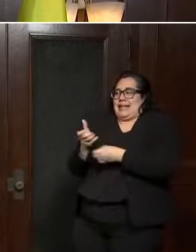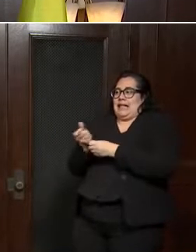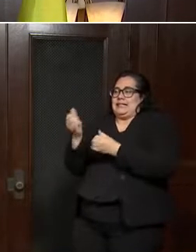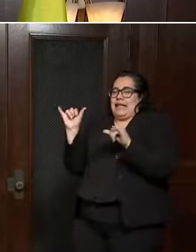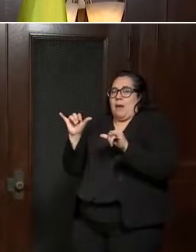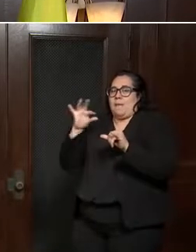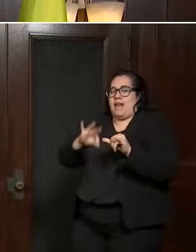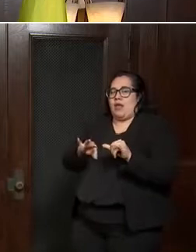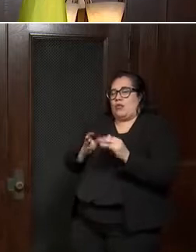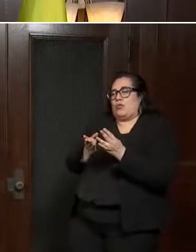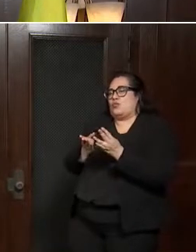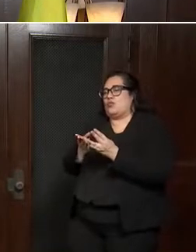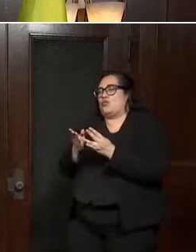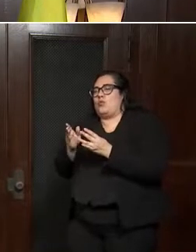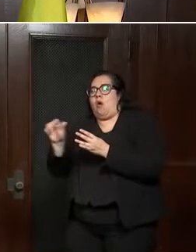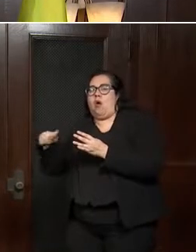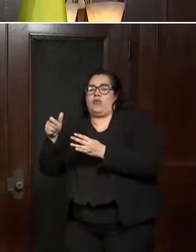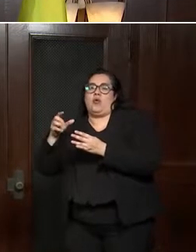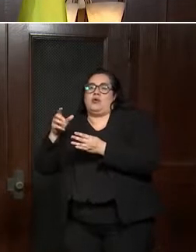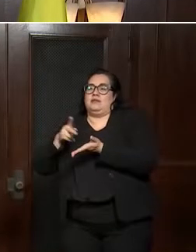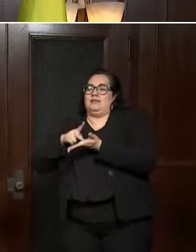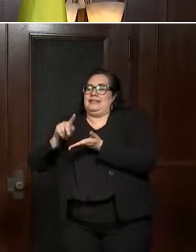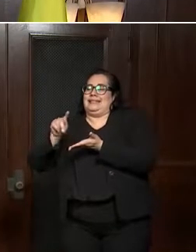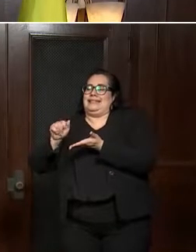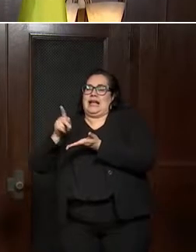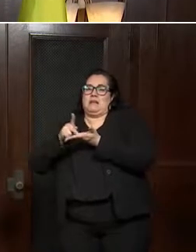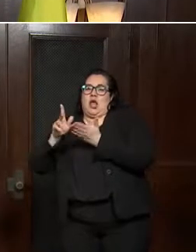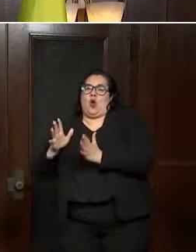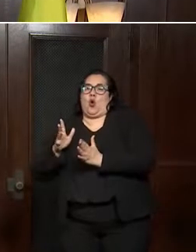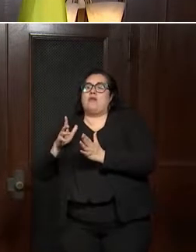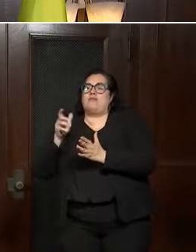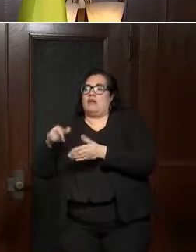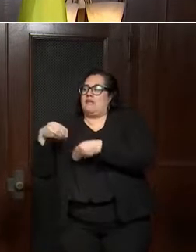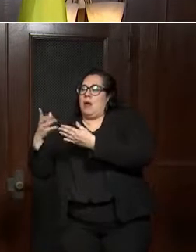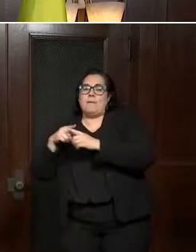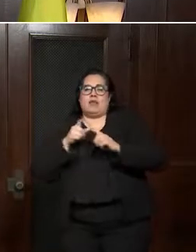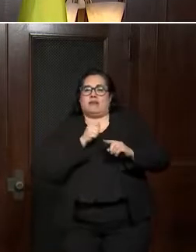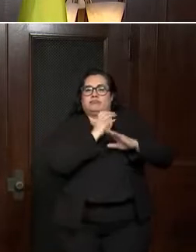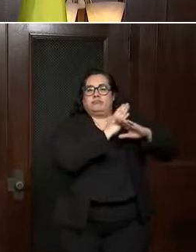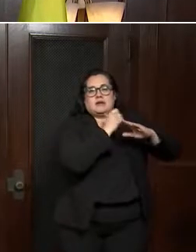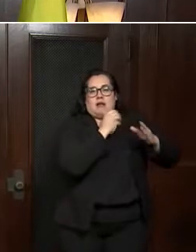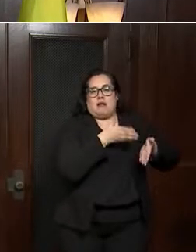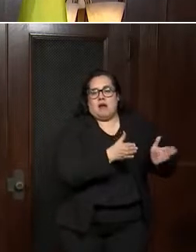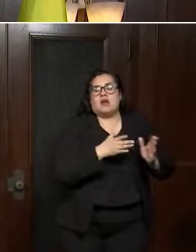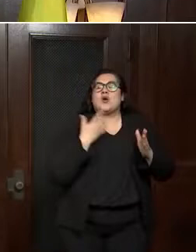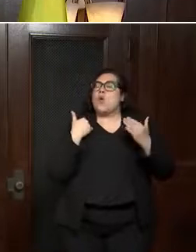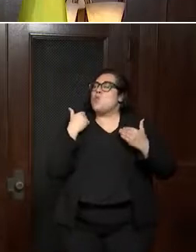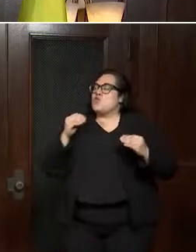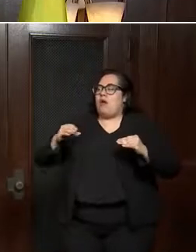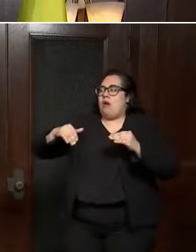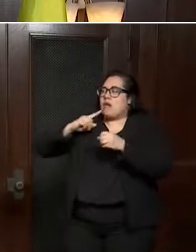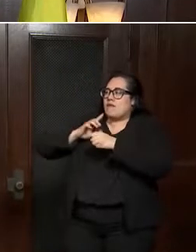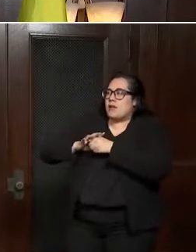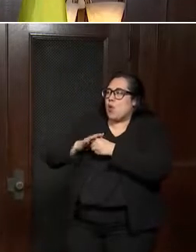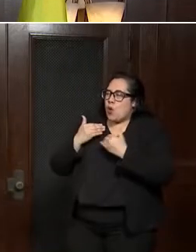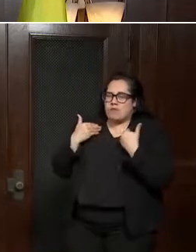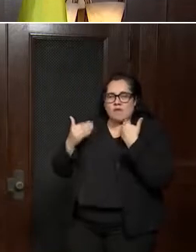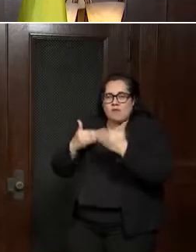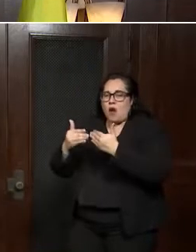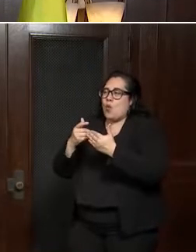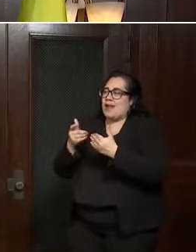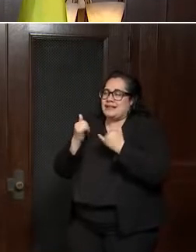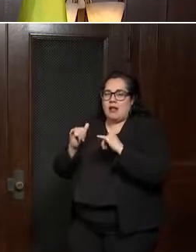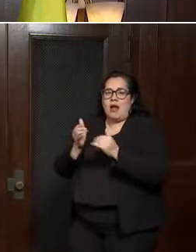benefits to other taxpayers that right now have been prohibited. But no, there has not been any confirmation it's moving forward. We continue to ask people to call your